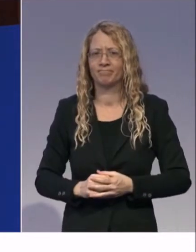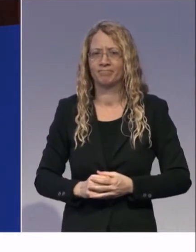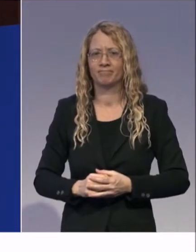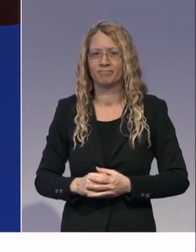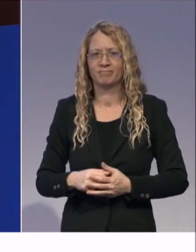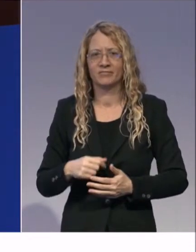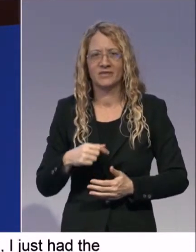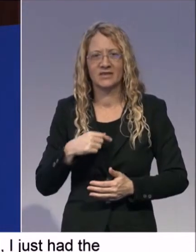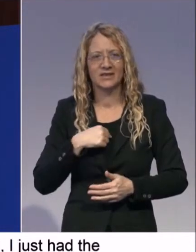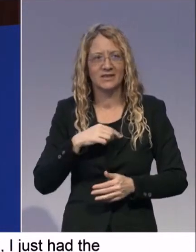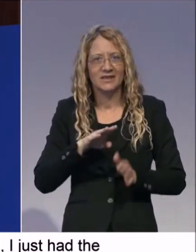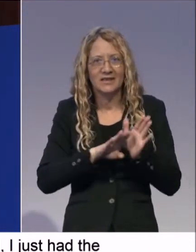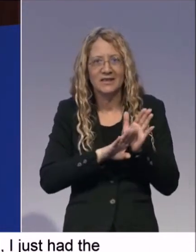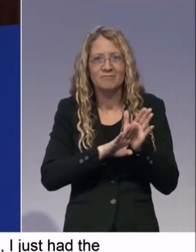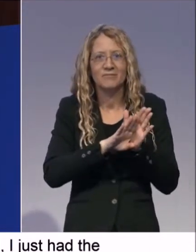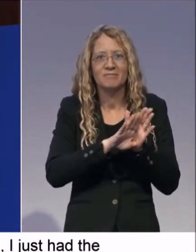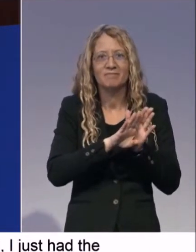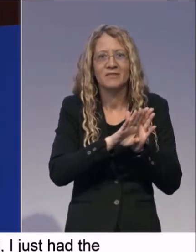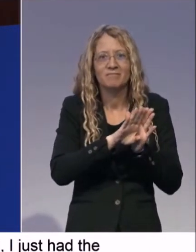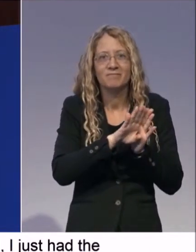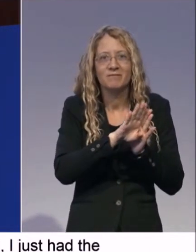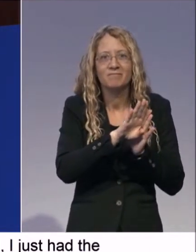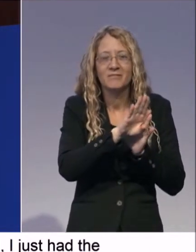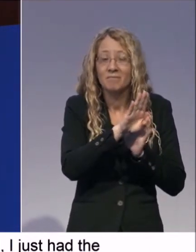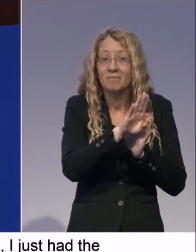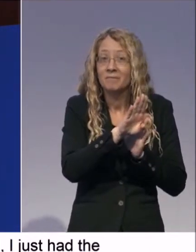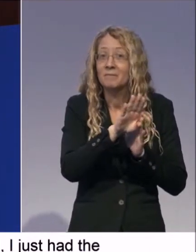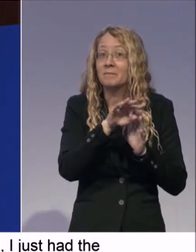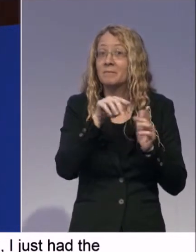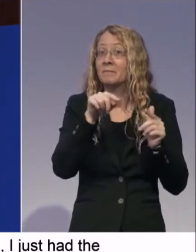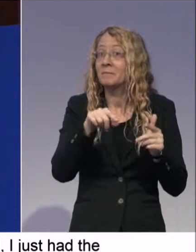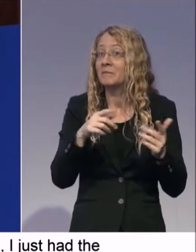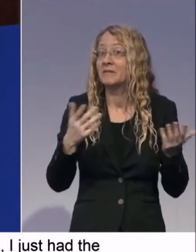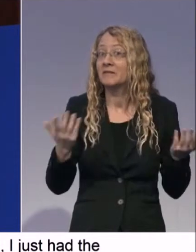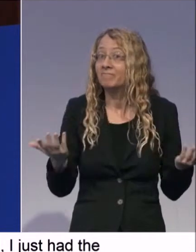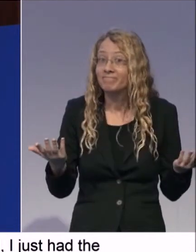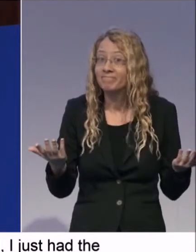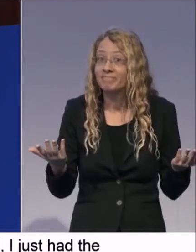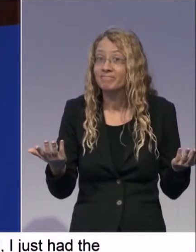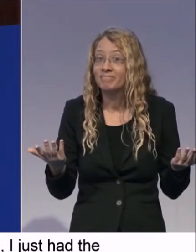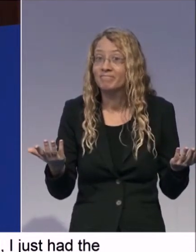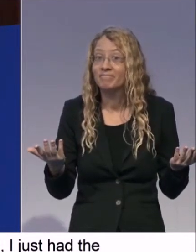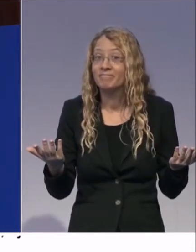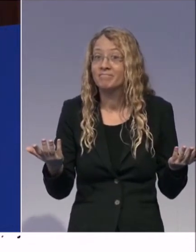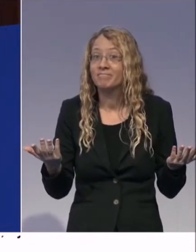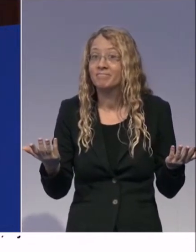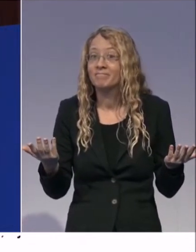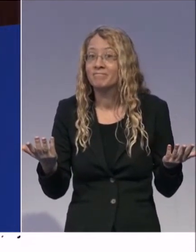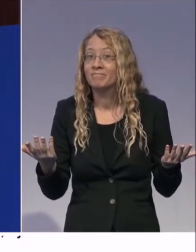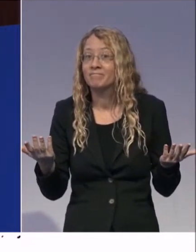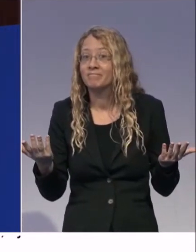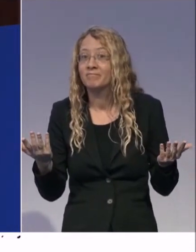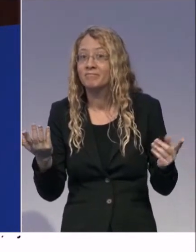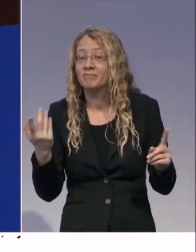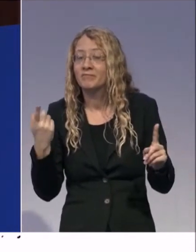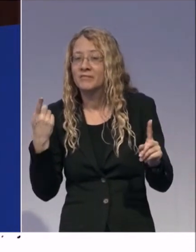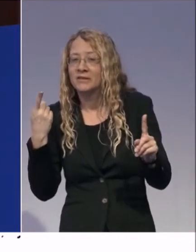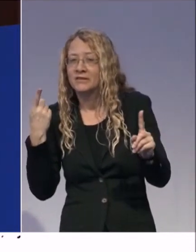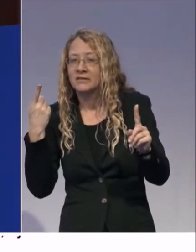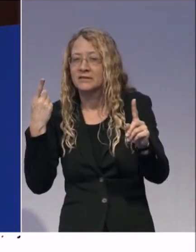mean that nobody have to fight the fight that I needed to anymore.